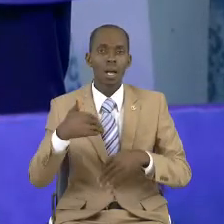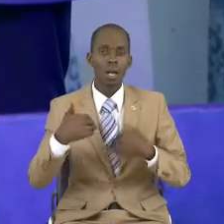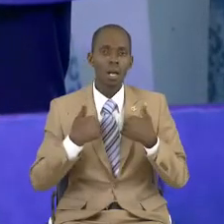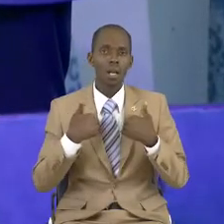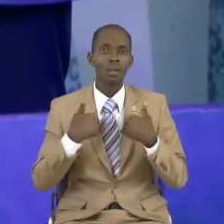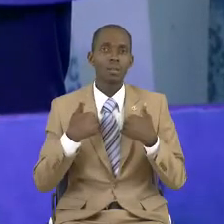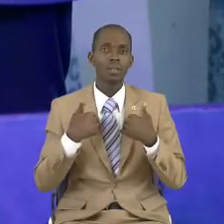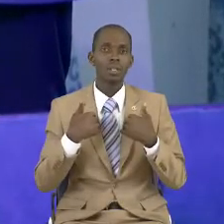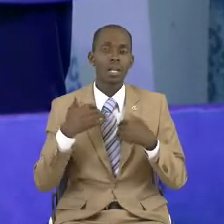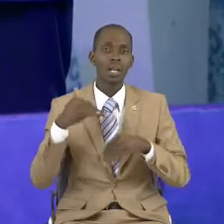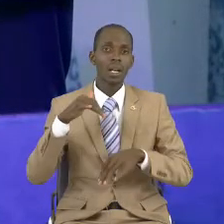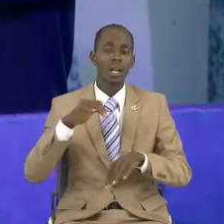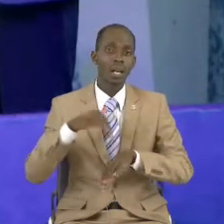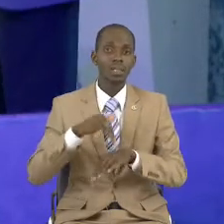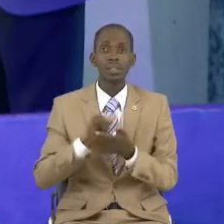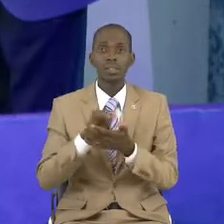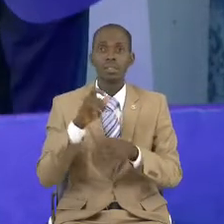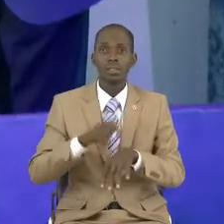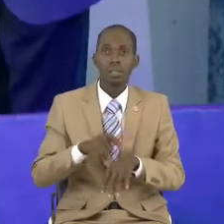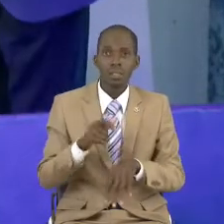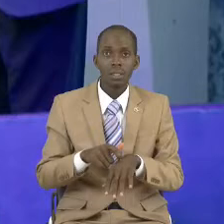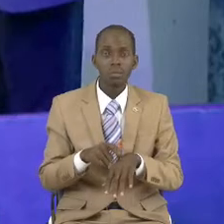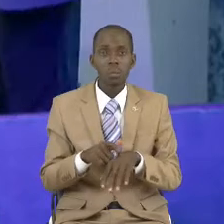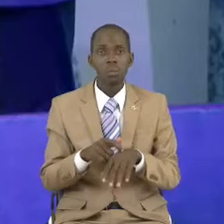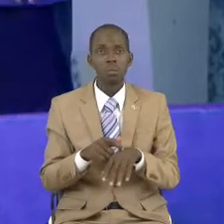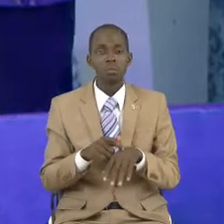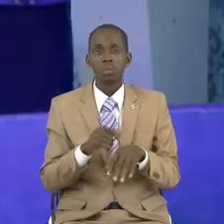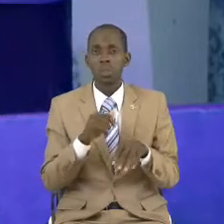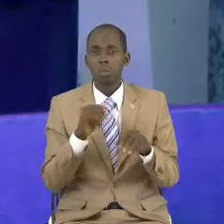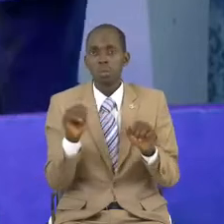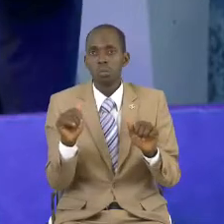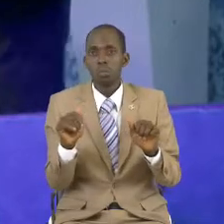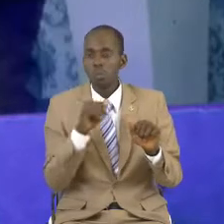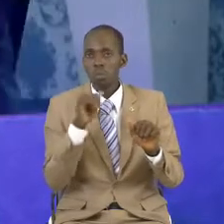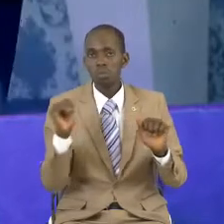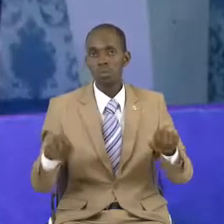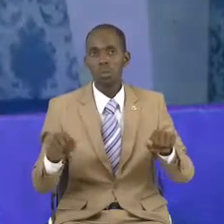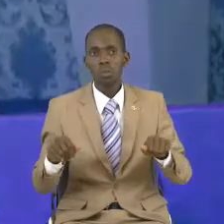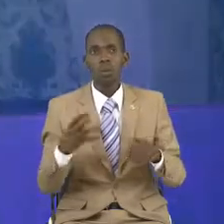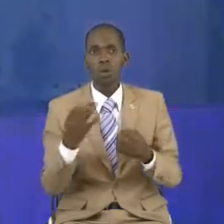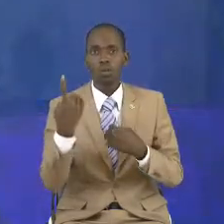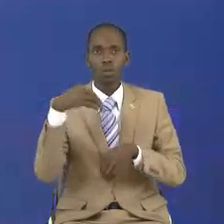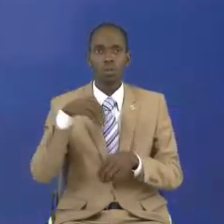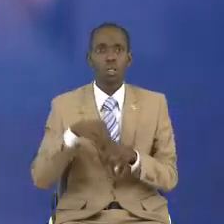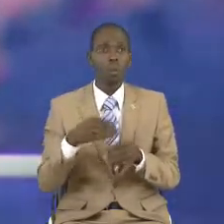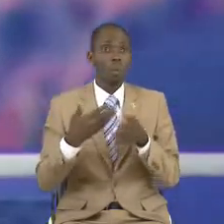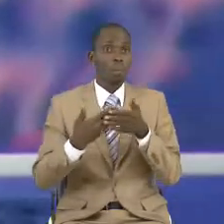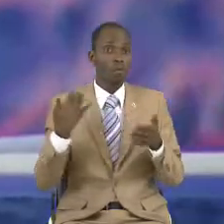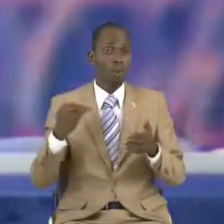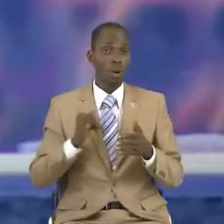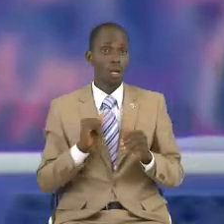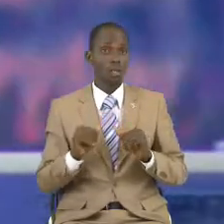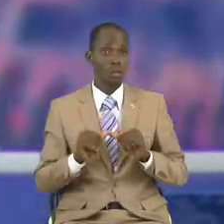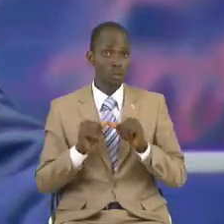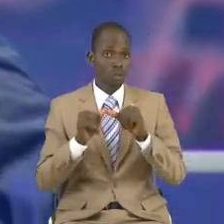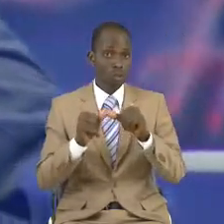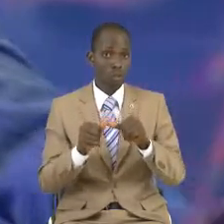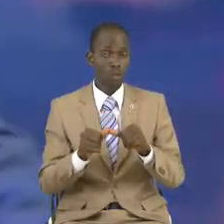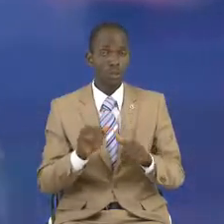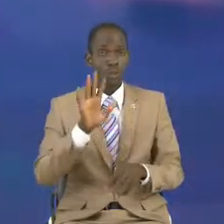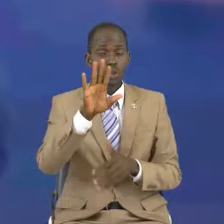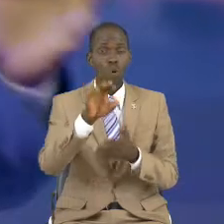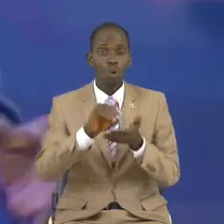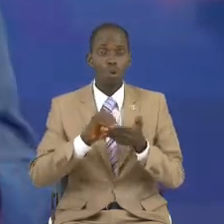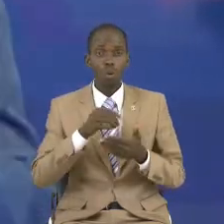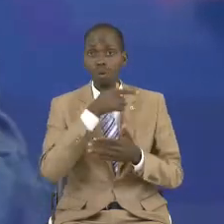leisure or possibility of coming before i go on your own guiding